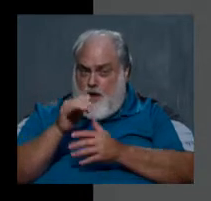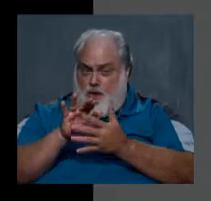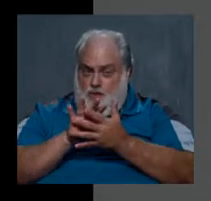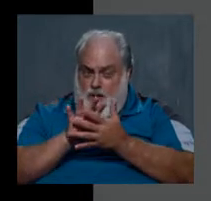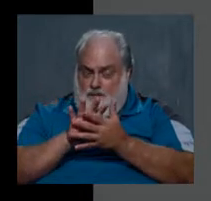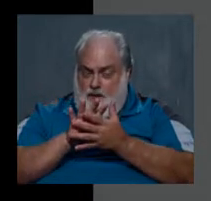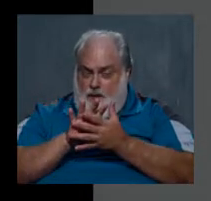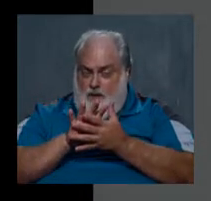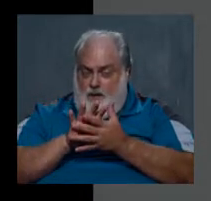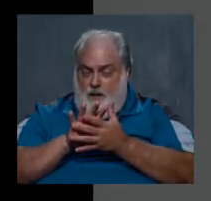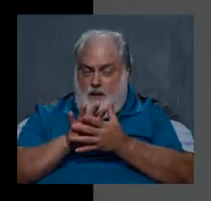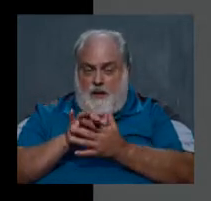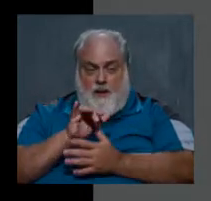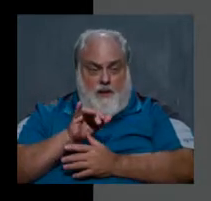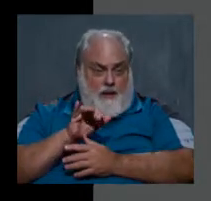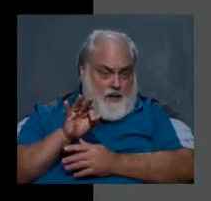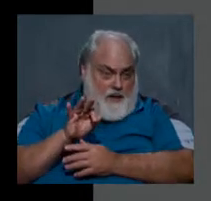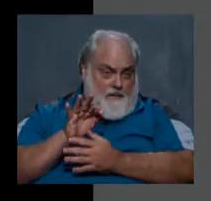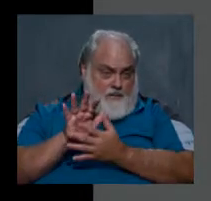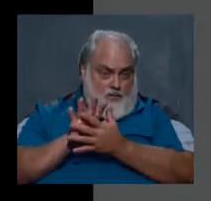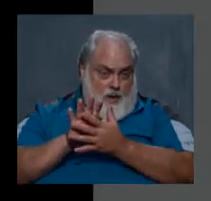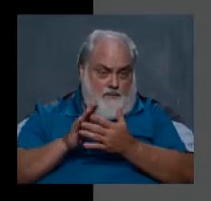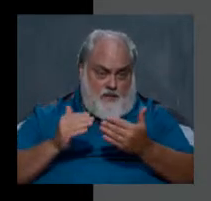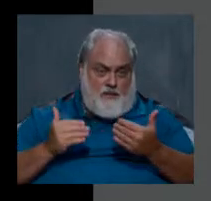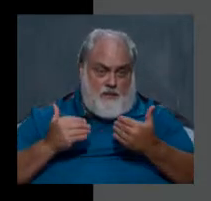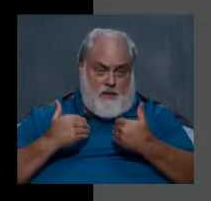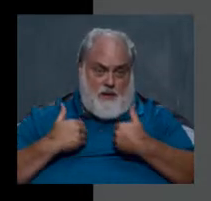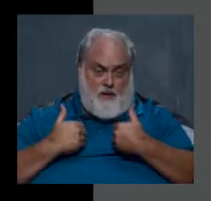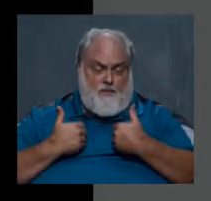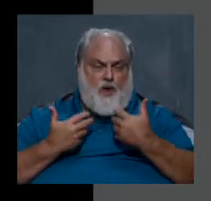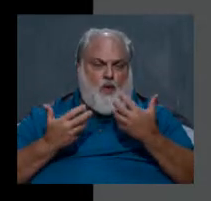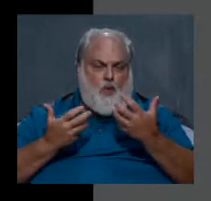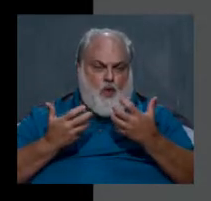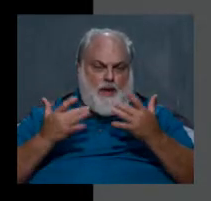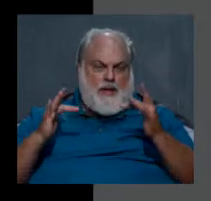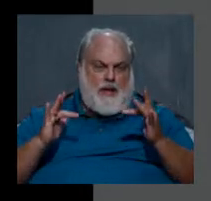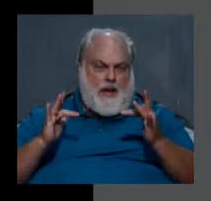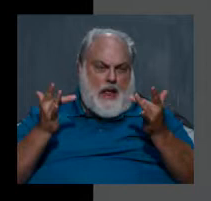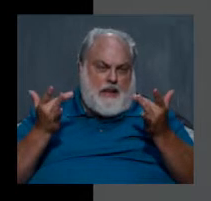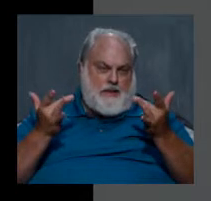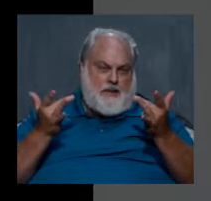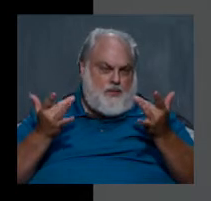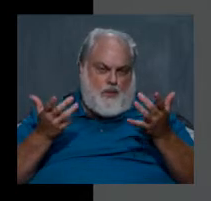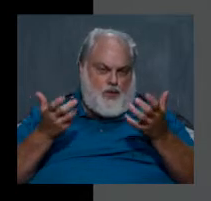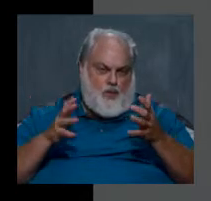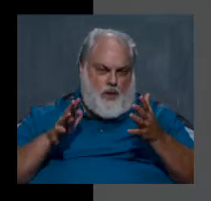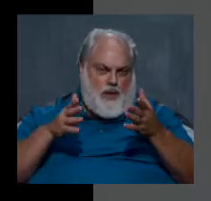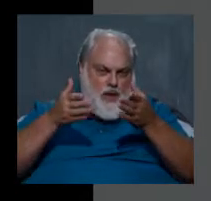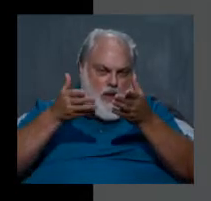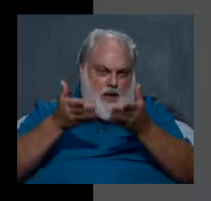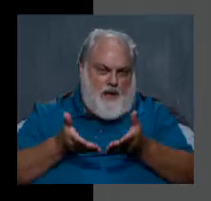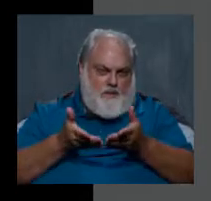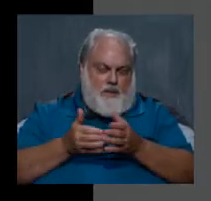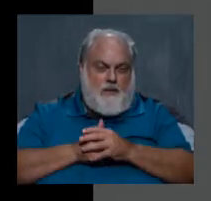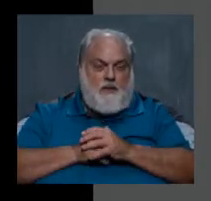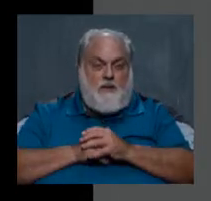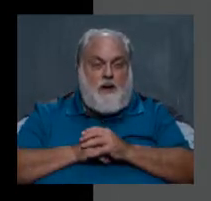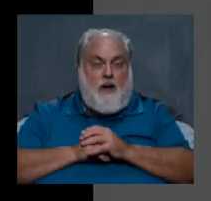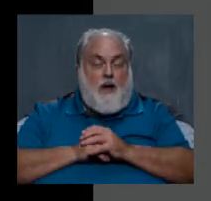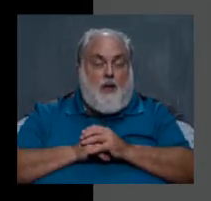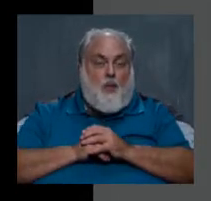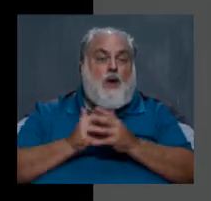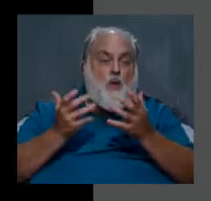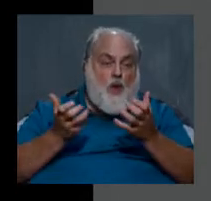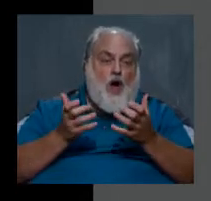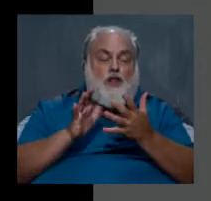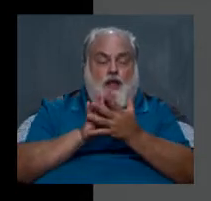here, if we're going to have traffic, we want it at a light. And I know that having a light, having traffic at an